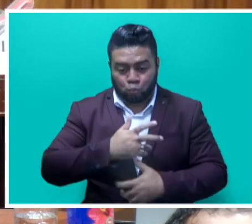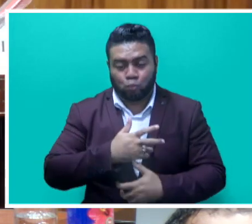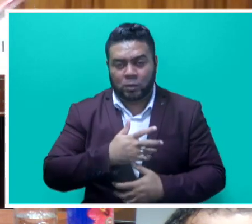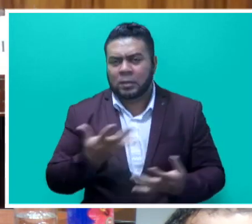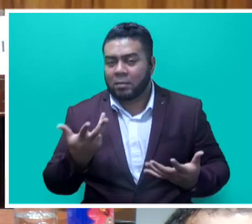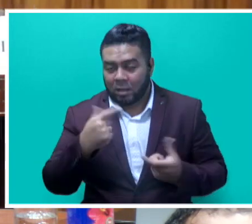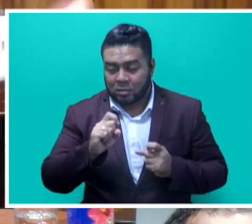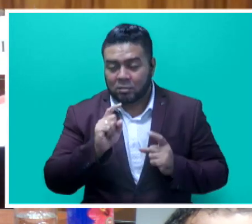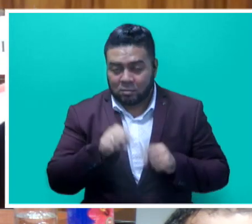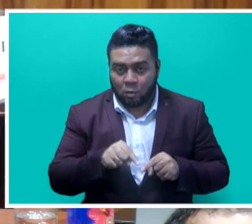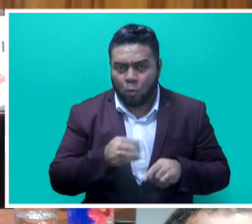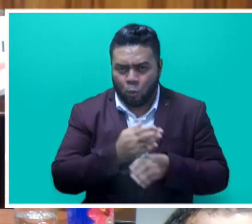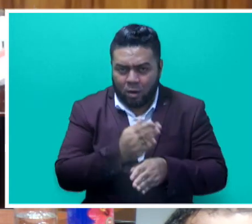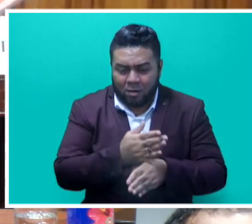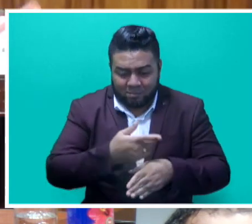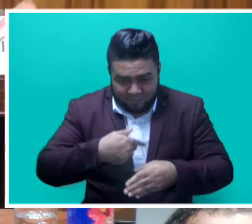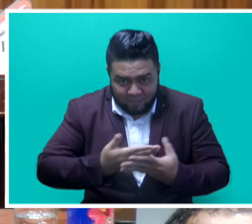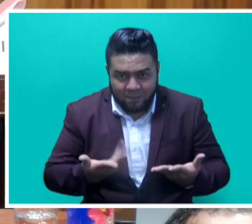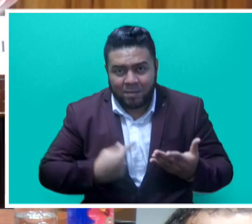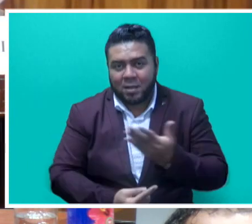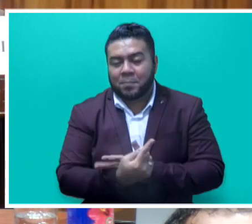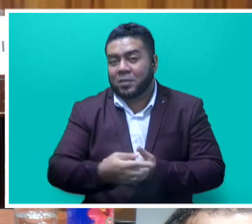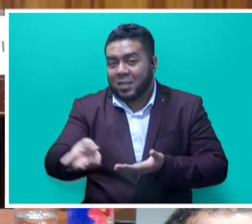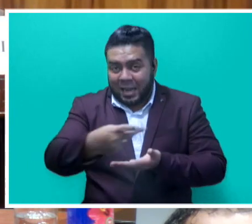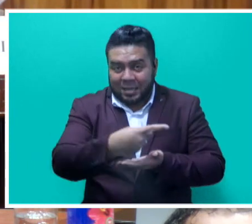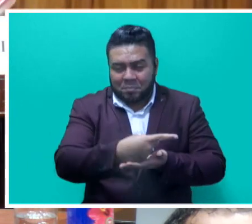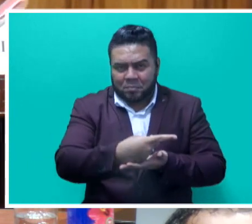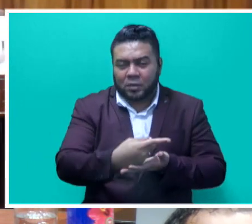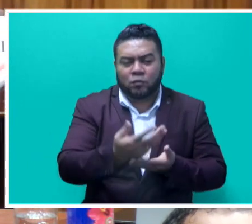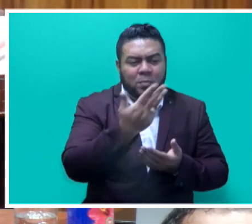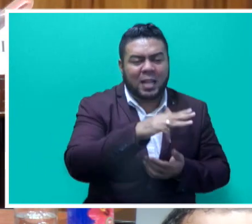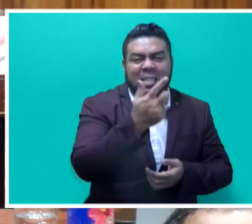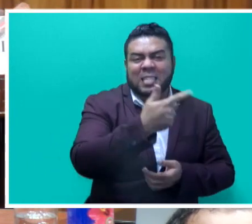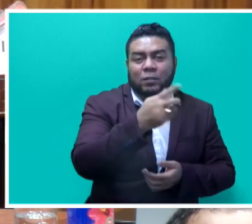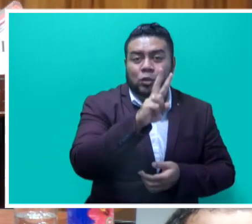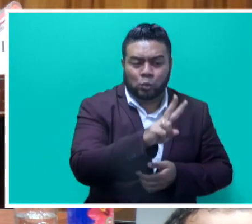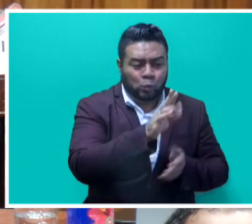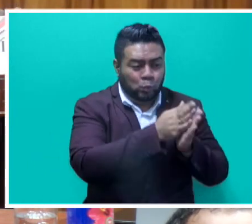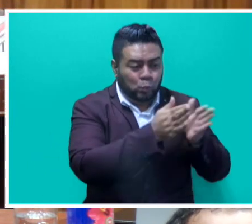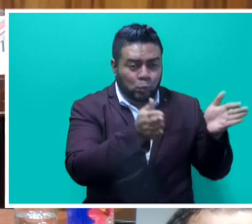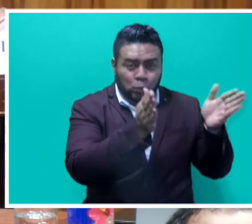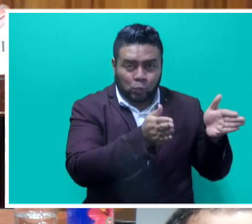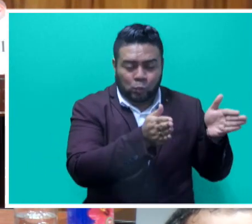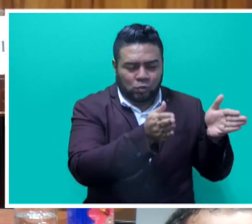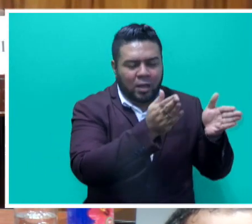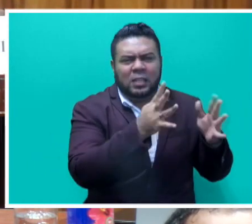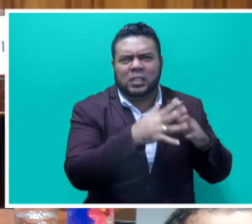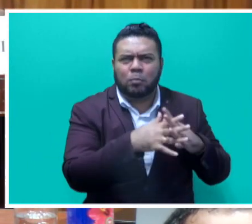work at the moment, is changing the datum from 1972, the model